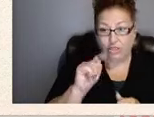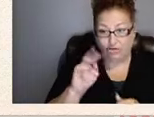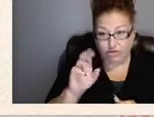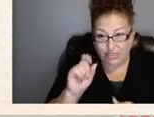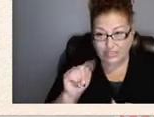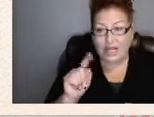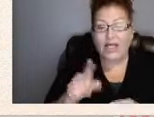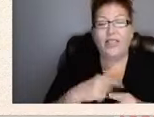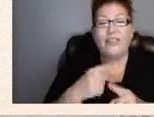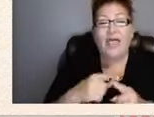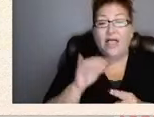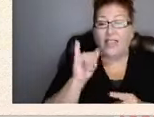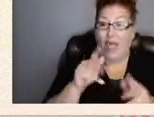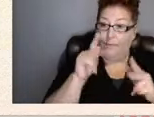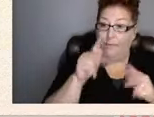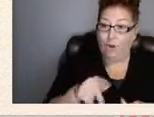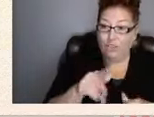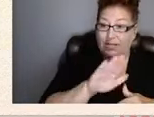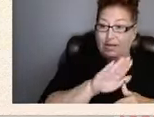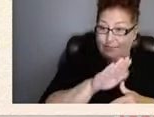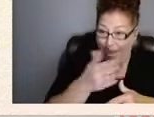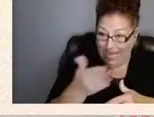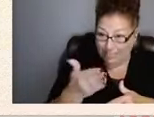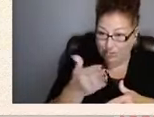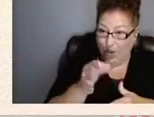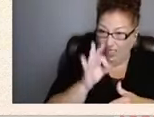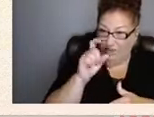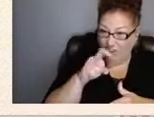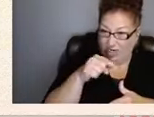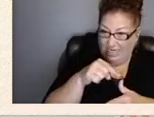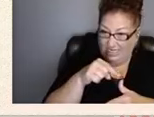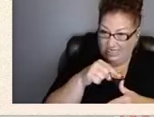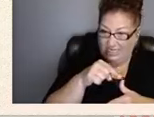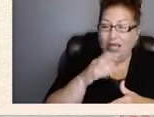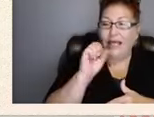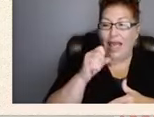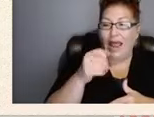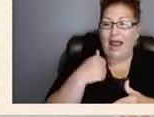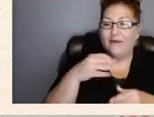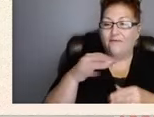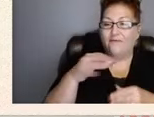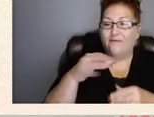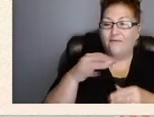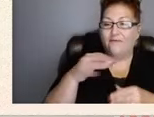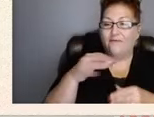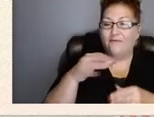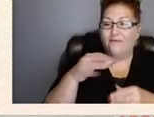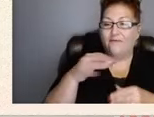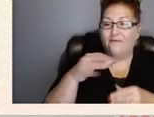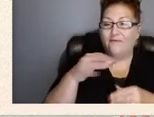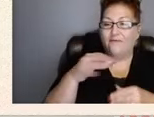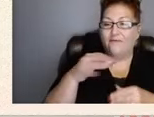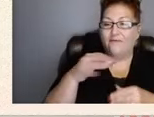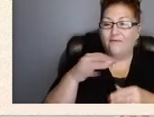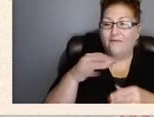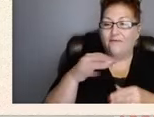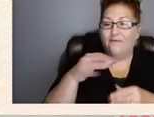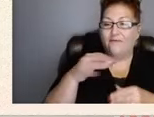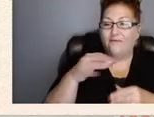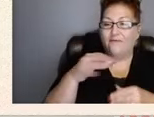that person passes away, there can be instructions in the trust that whatever money is left over goes